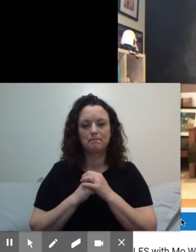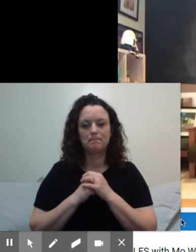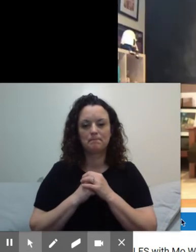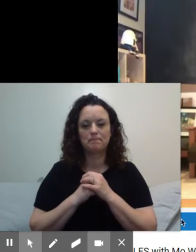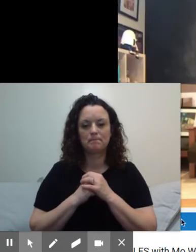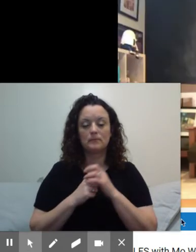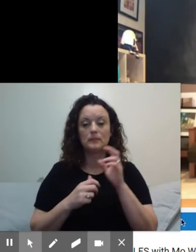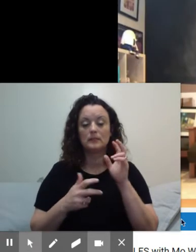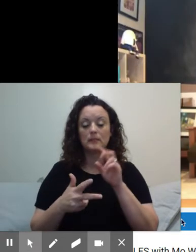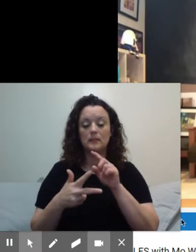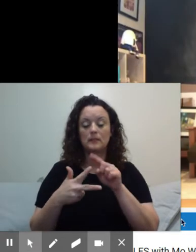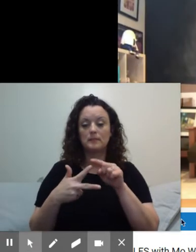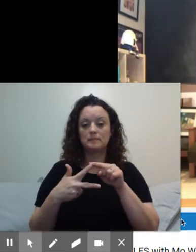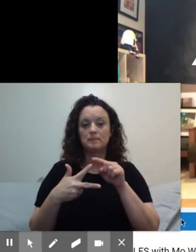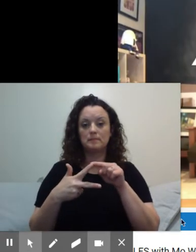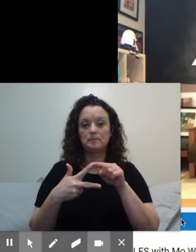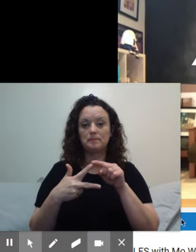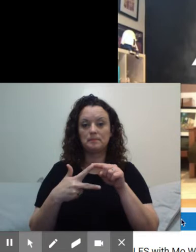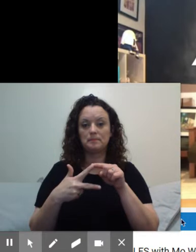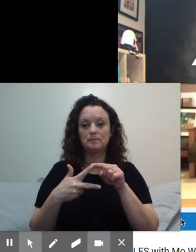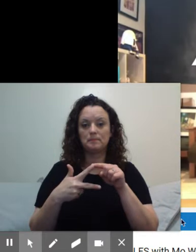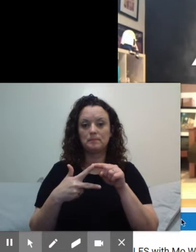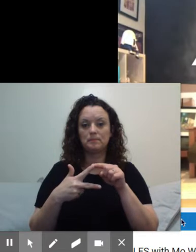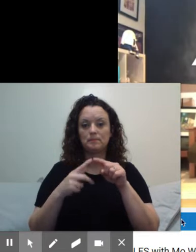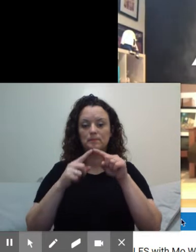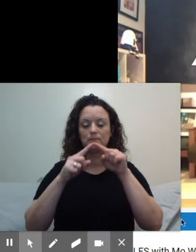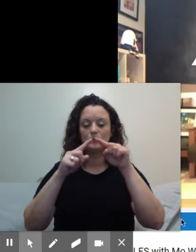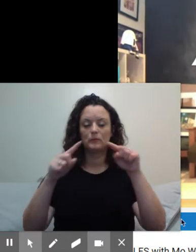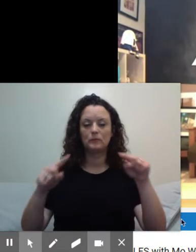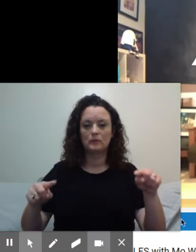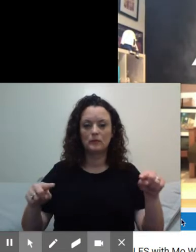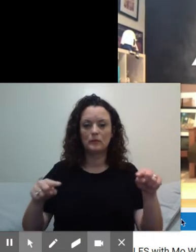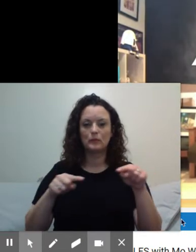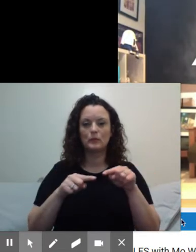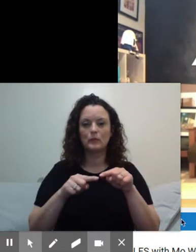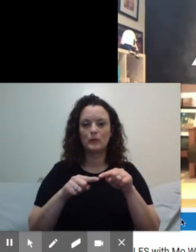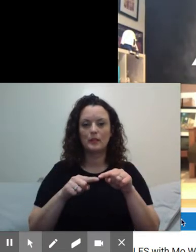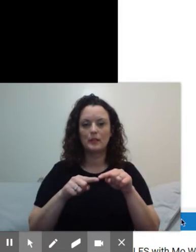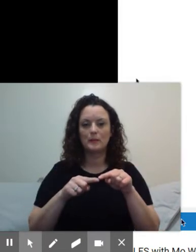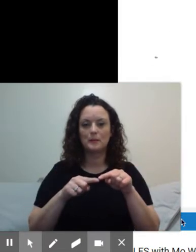The second shape is a triangle.